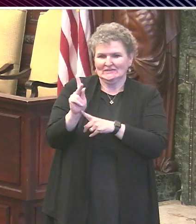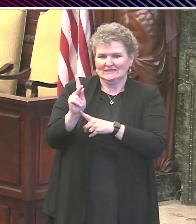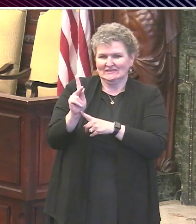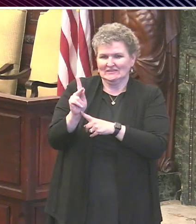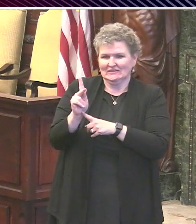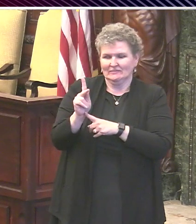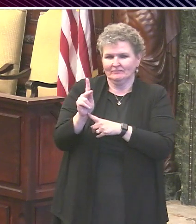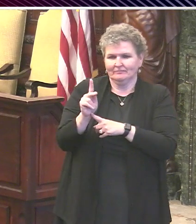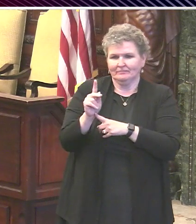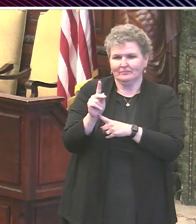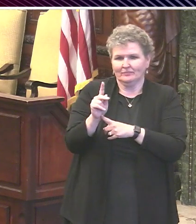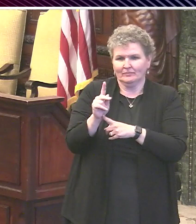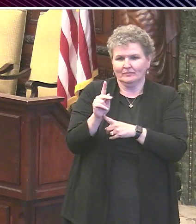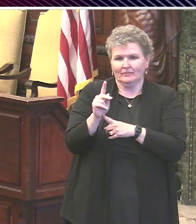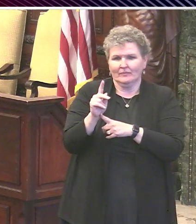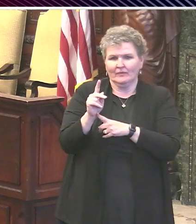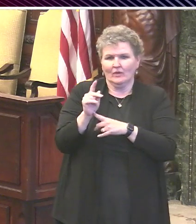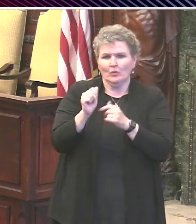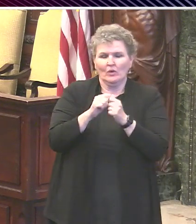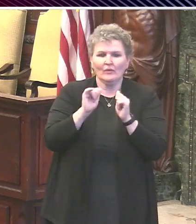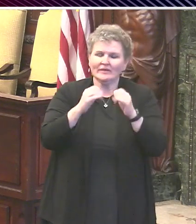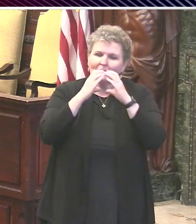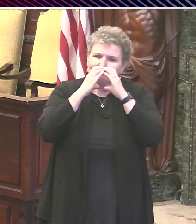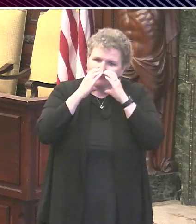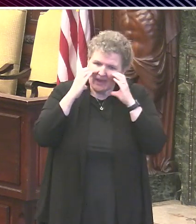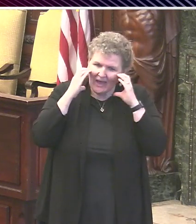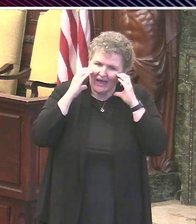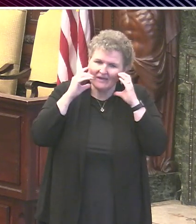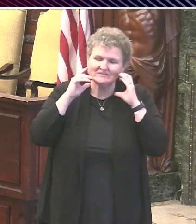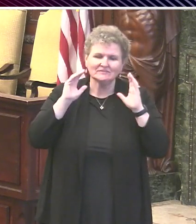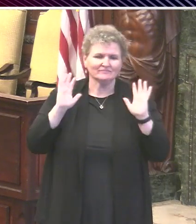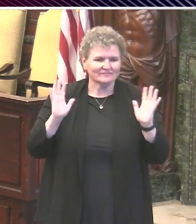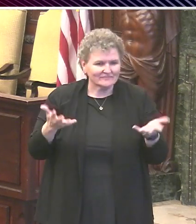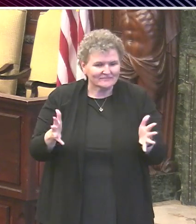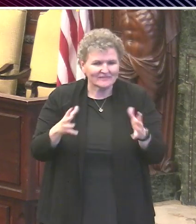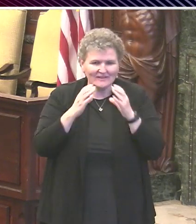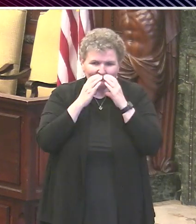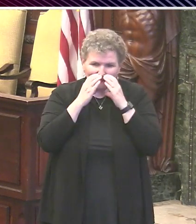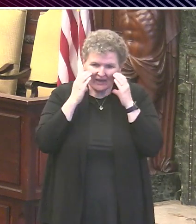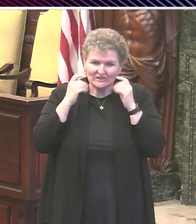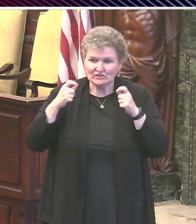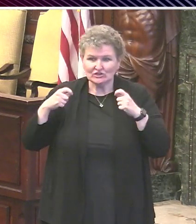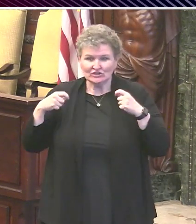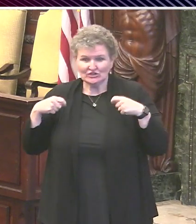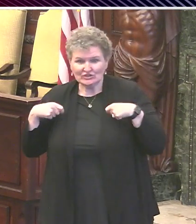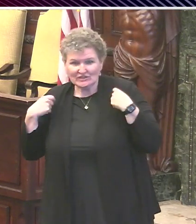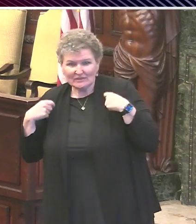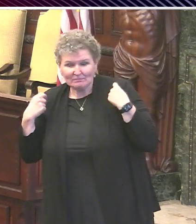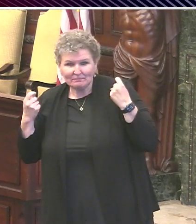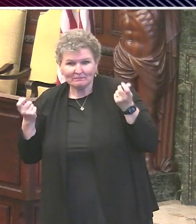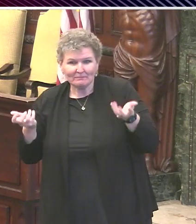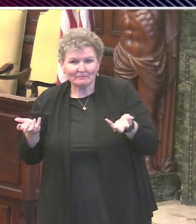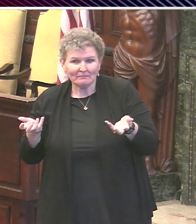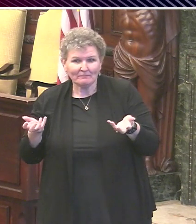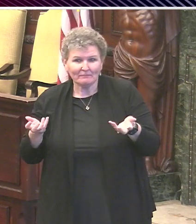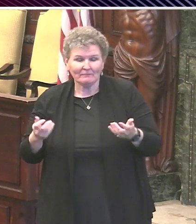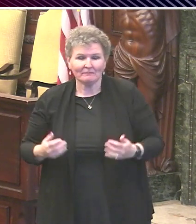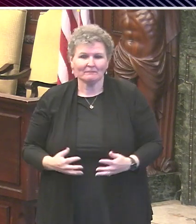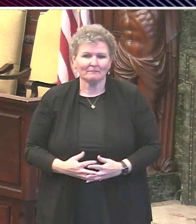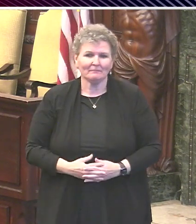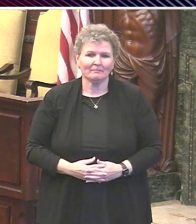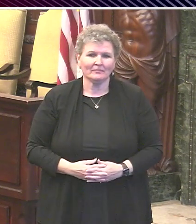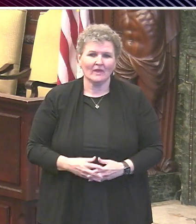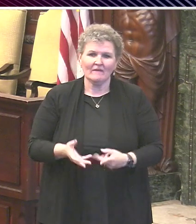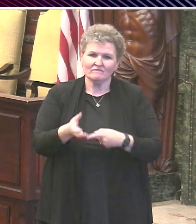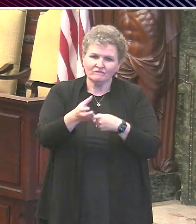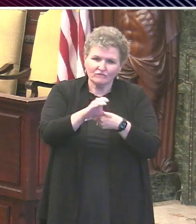tied very strongly to whether people are wearing masks. And in gyms, we initially didn't open them because we were concerned that people would not